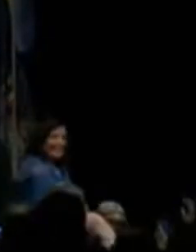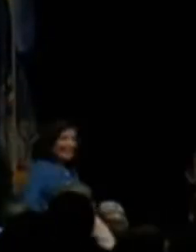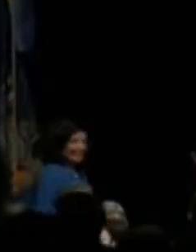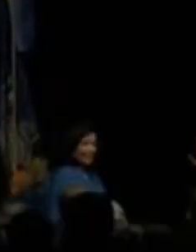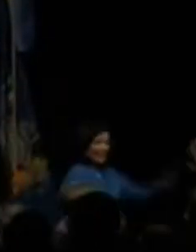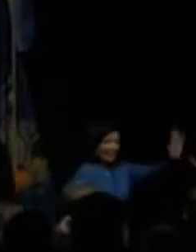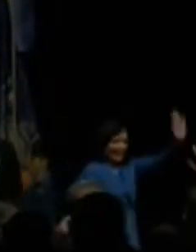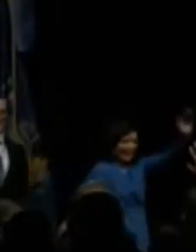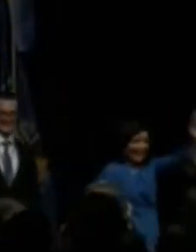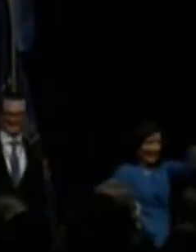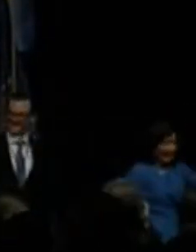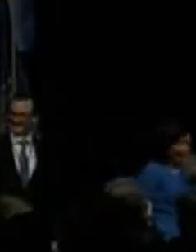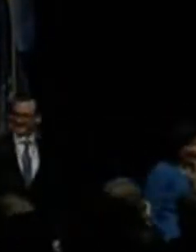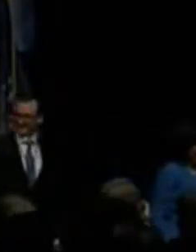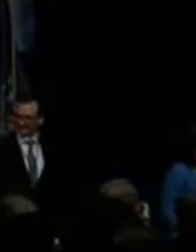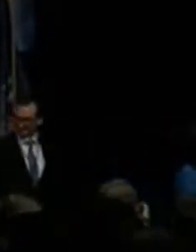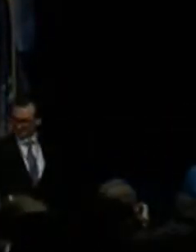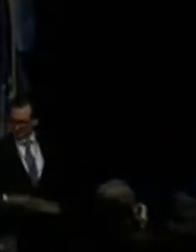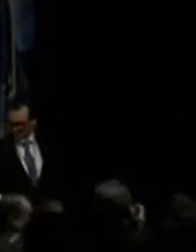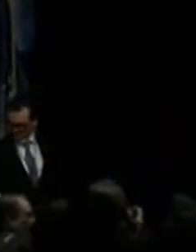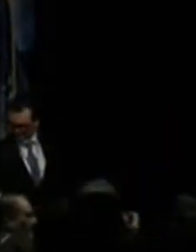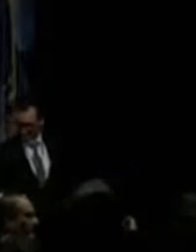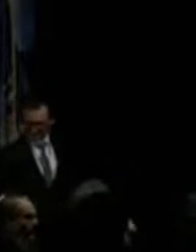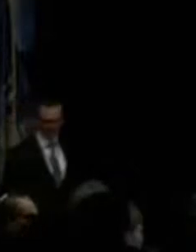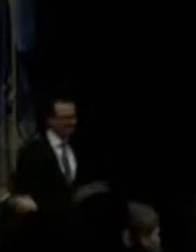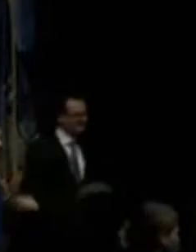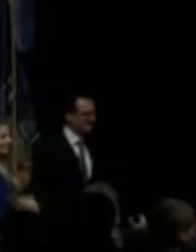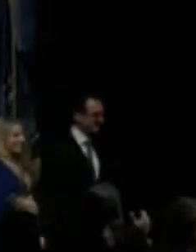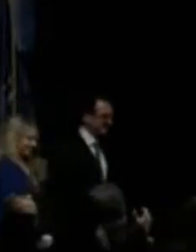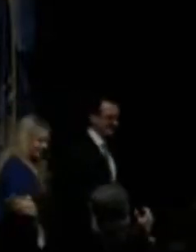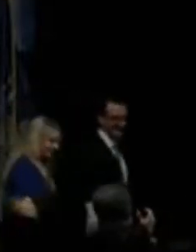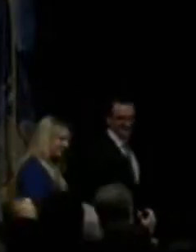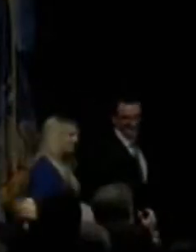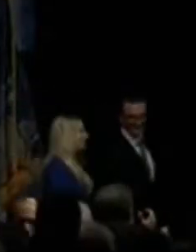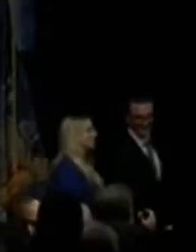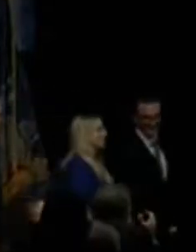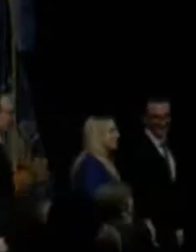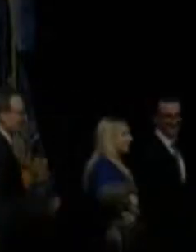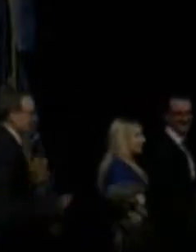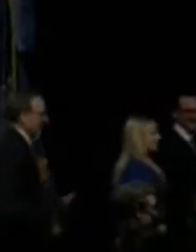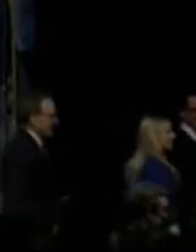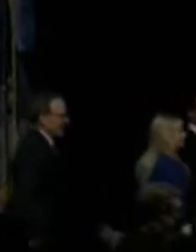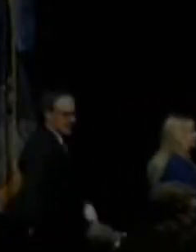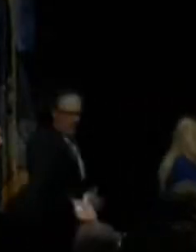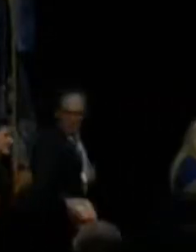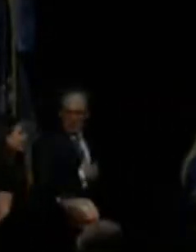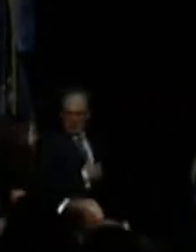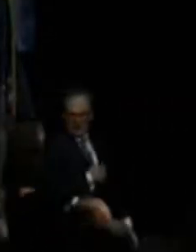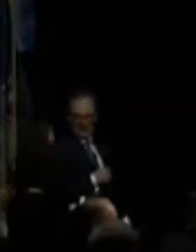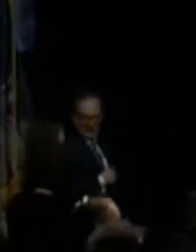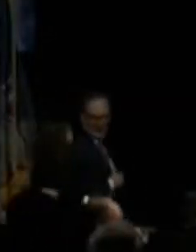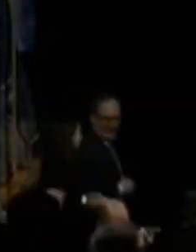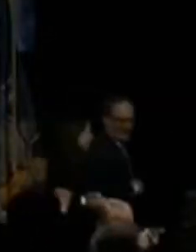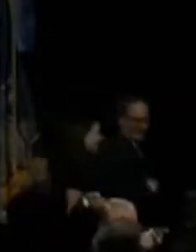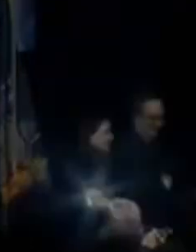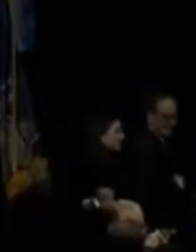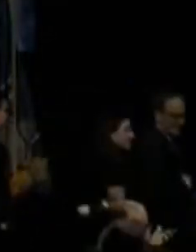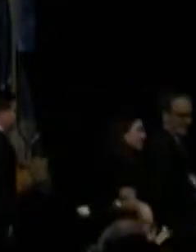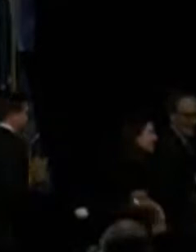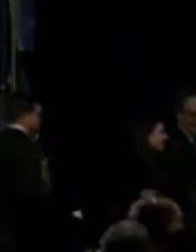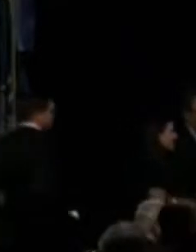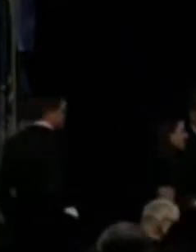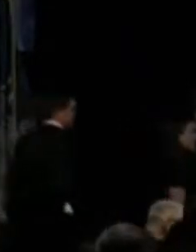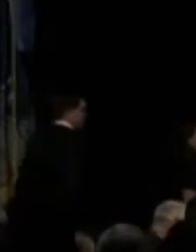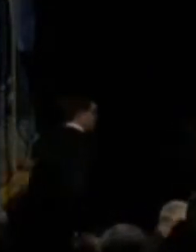are so bright, but they never blind me. Welcome to New York. So bright, they never blind